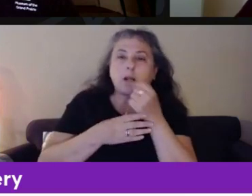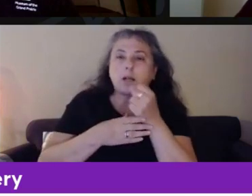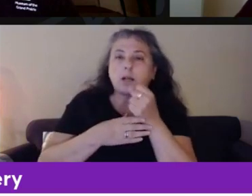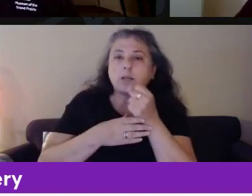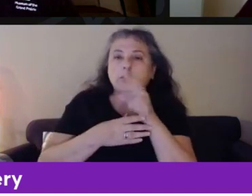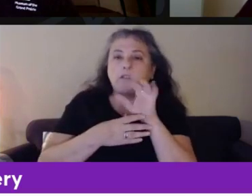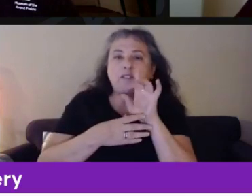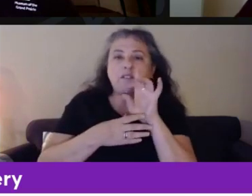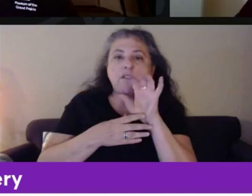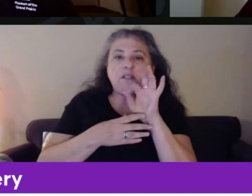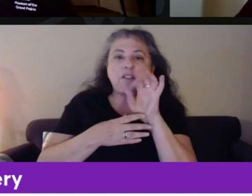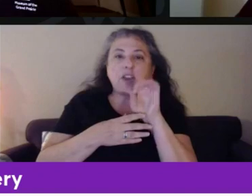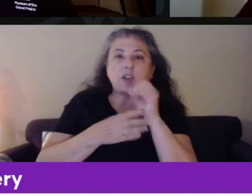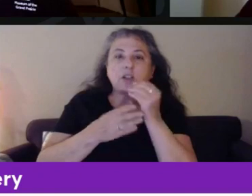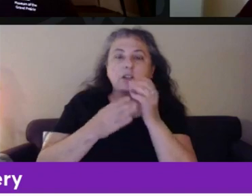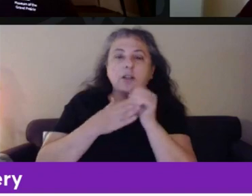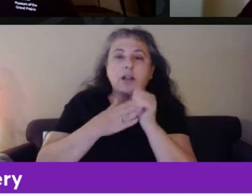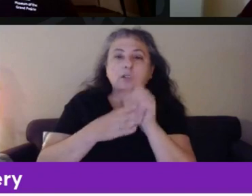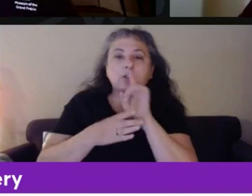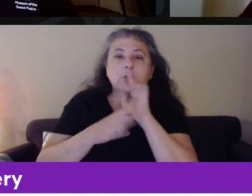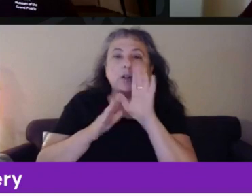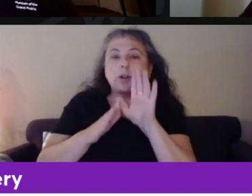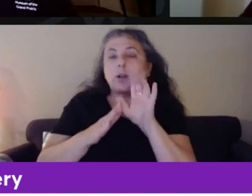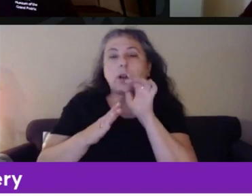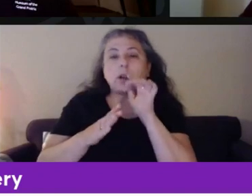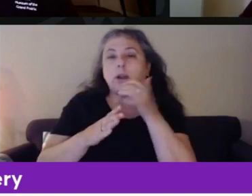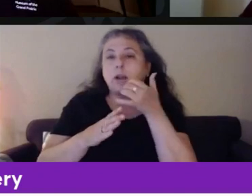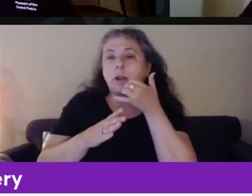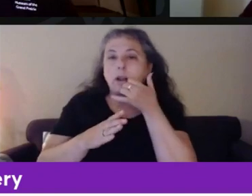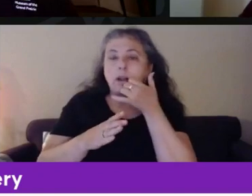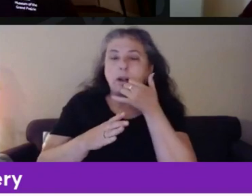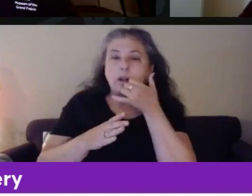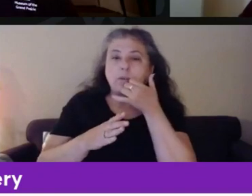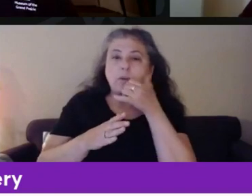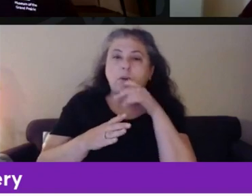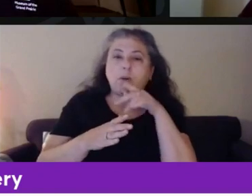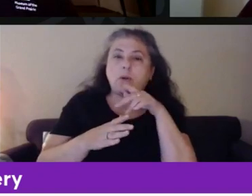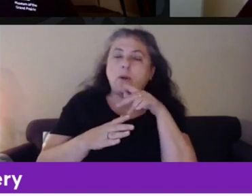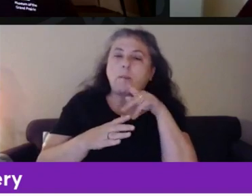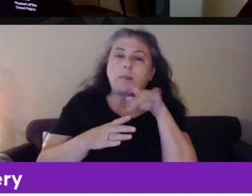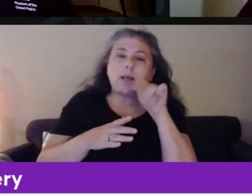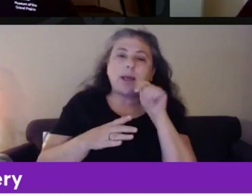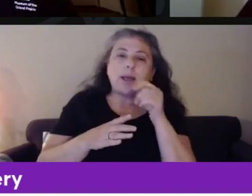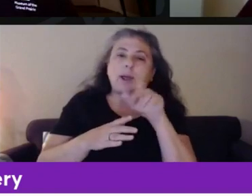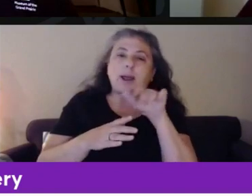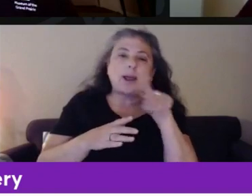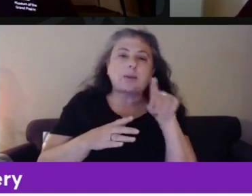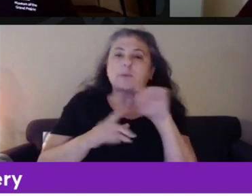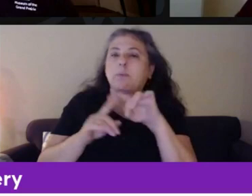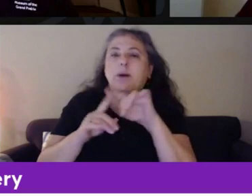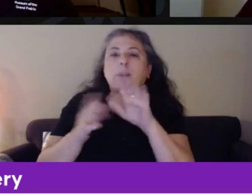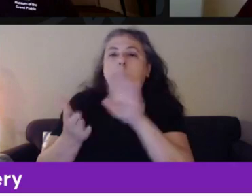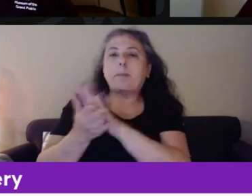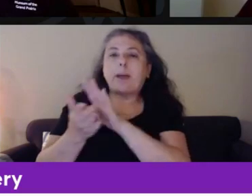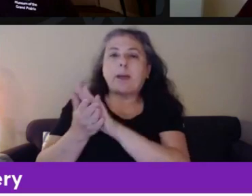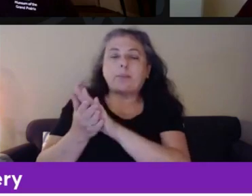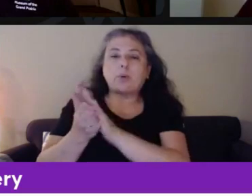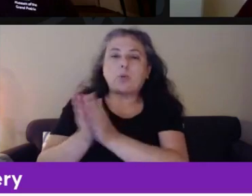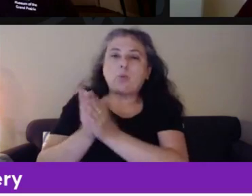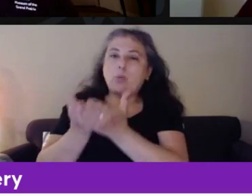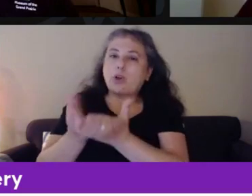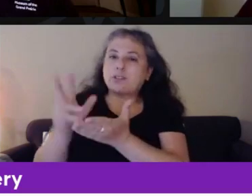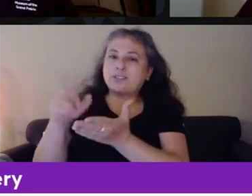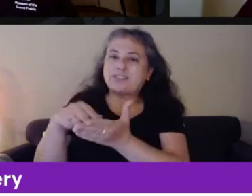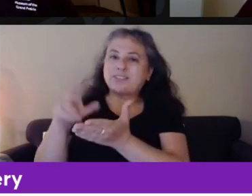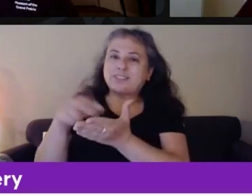great. Not the telephone plant apps, those are okay, but a plant guide, like an actual book